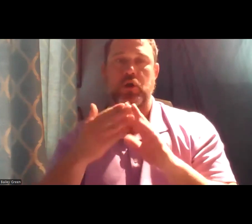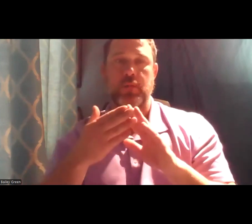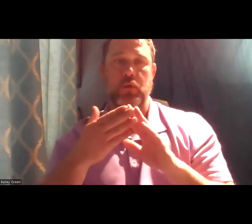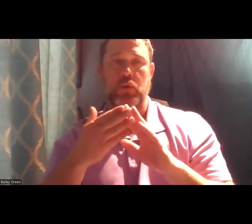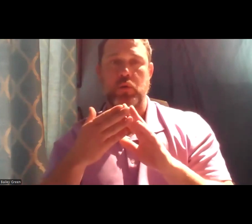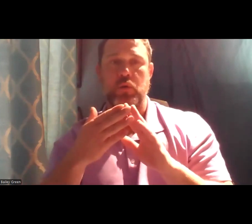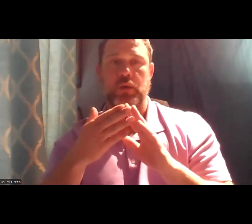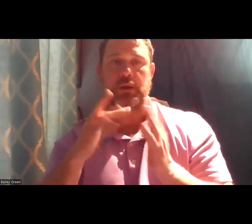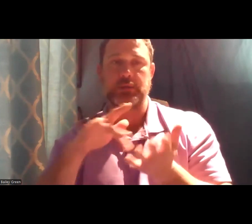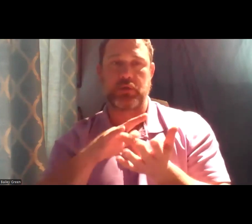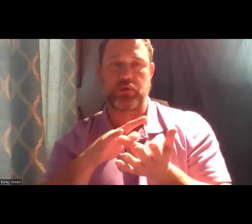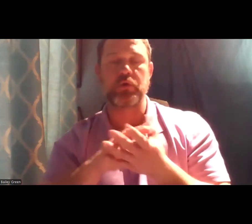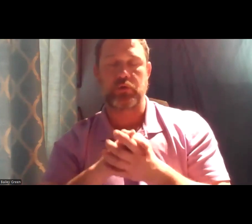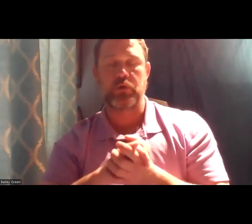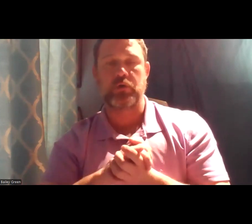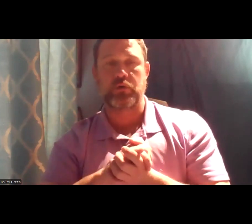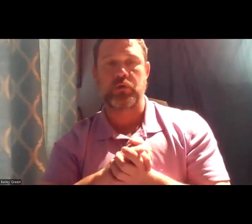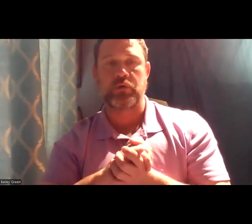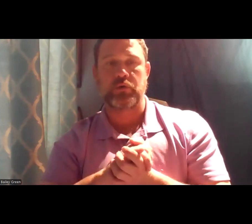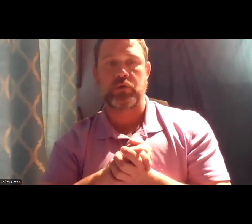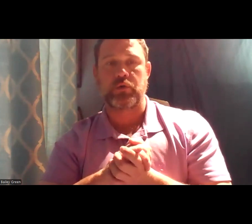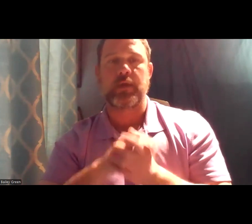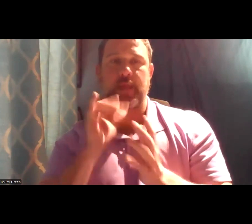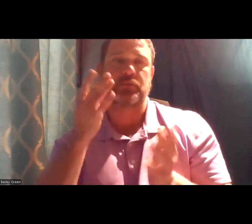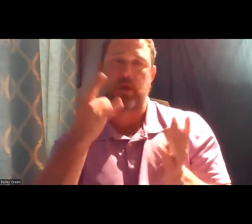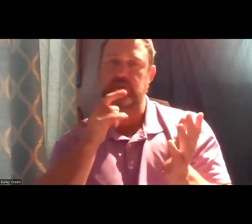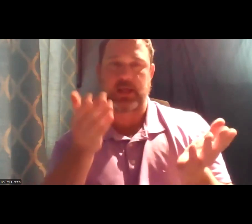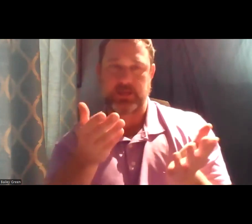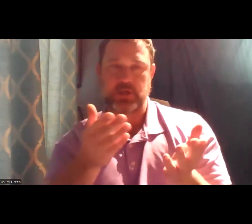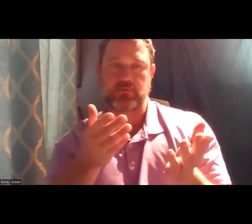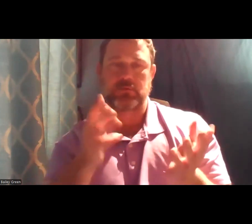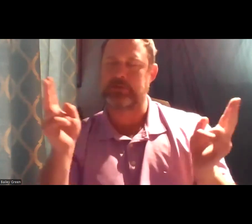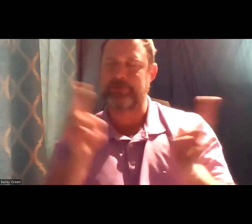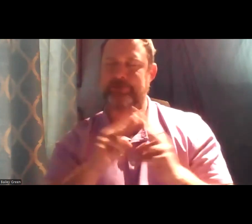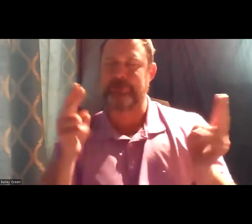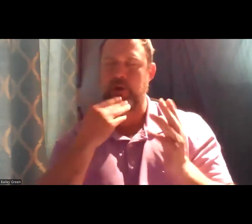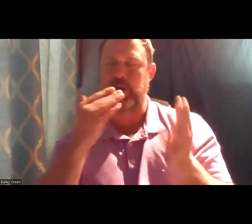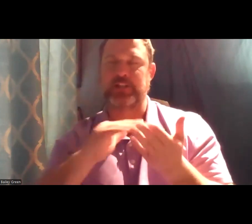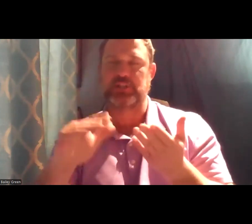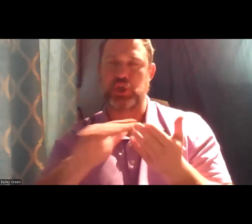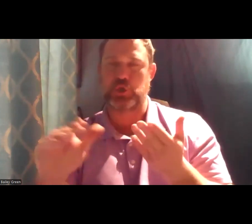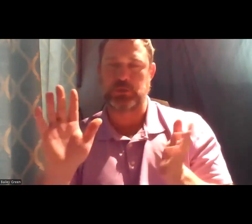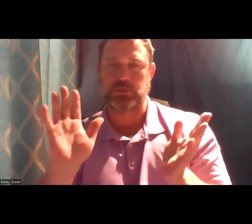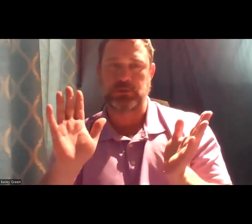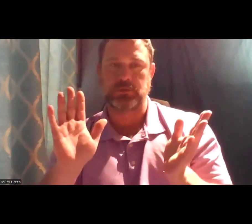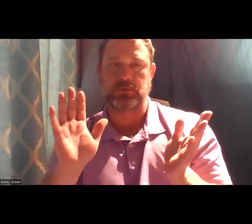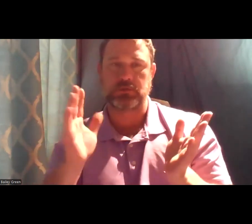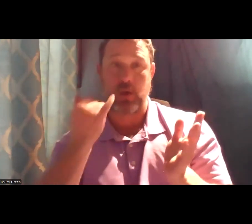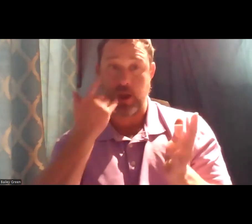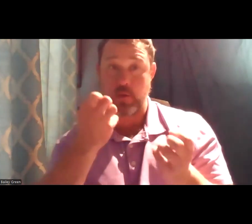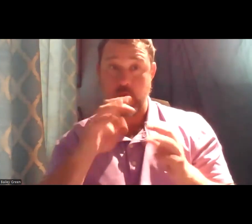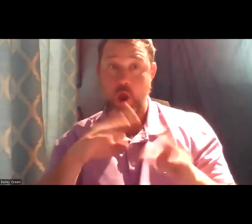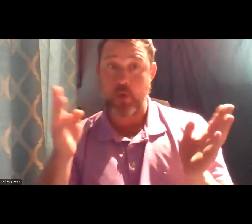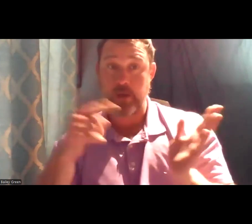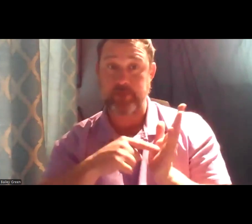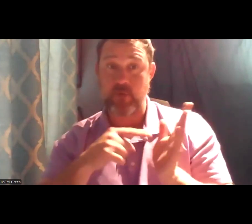community room. And that is why she's not with us, and that's a very good excuse. So any of you that want to open